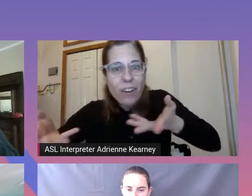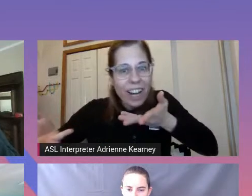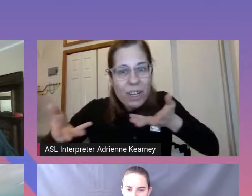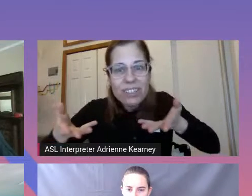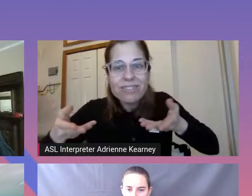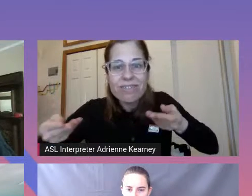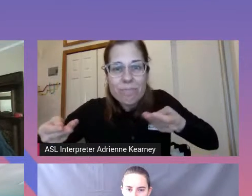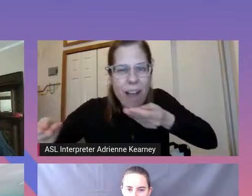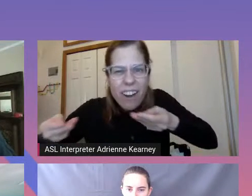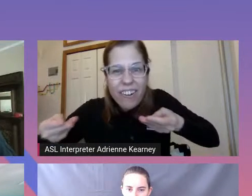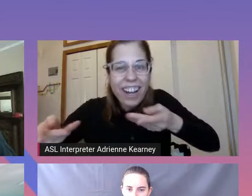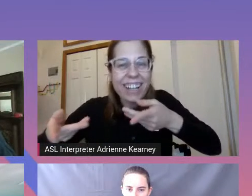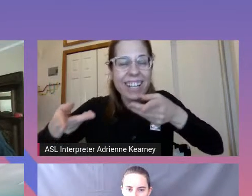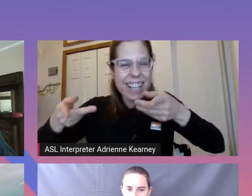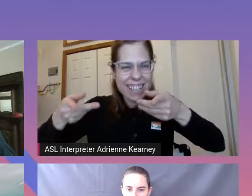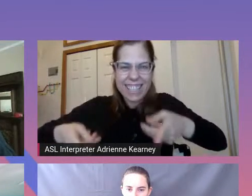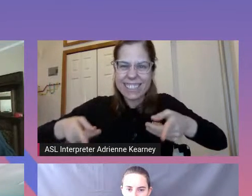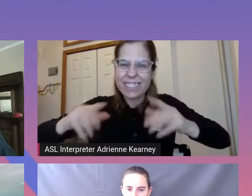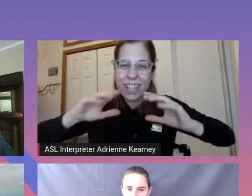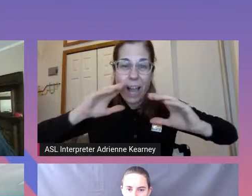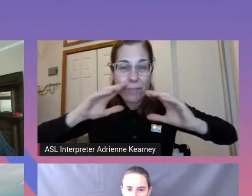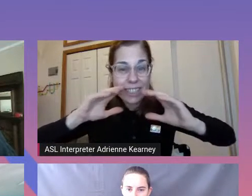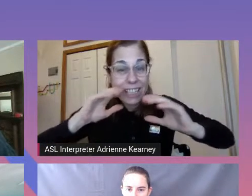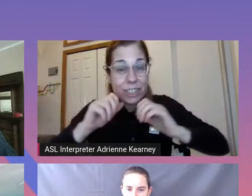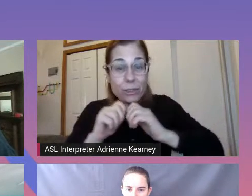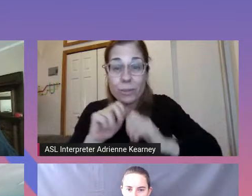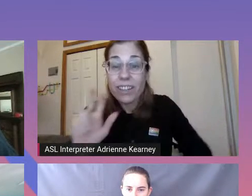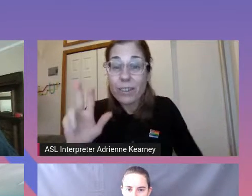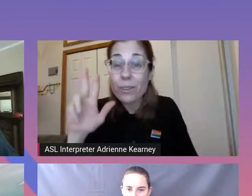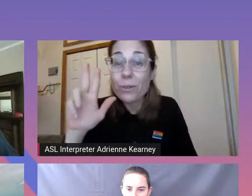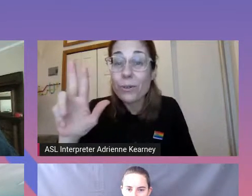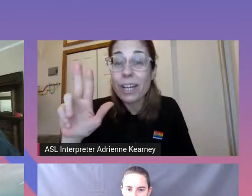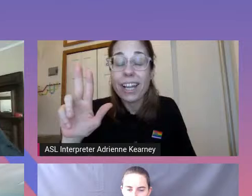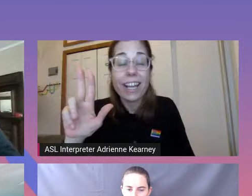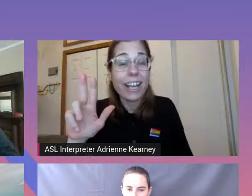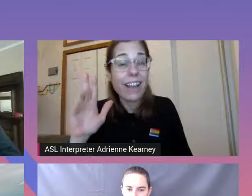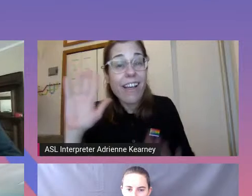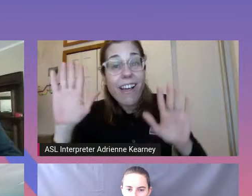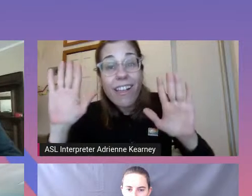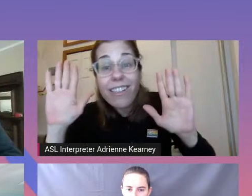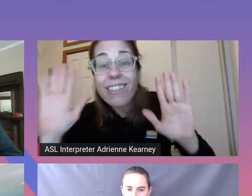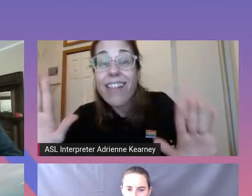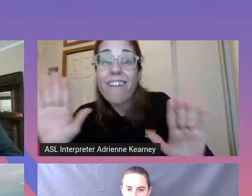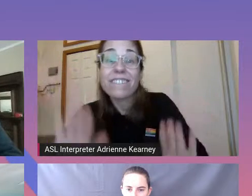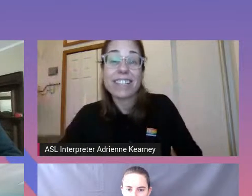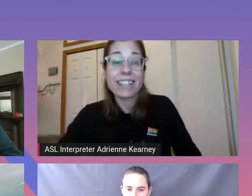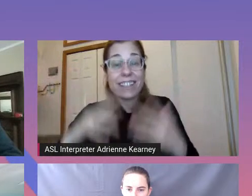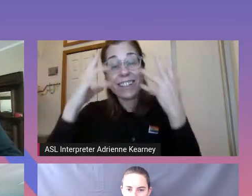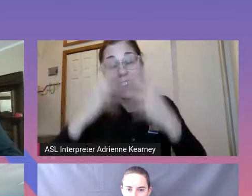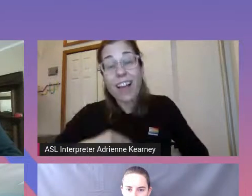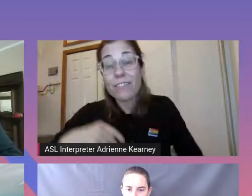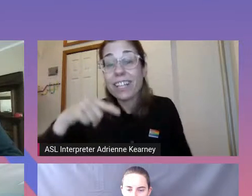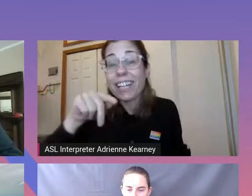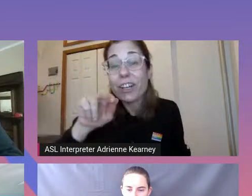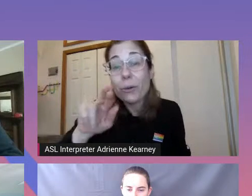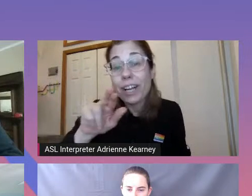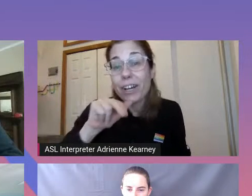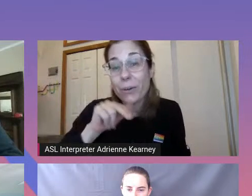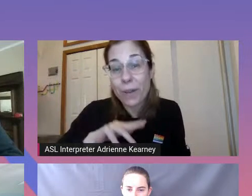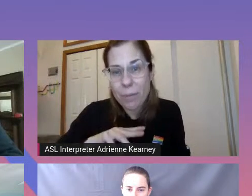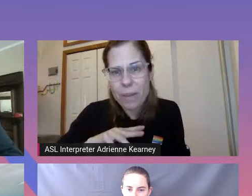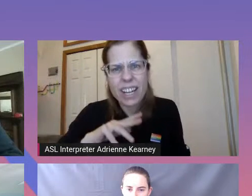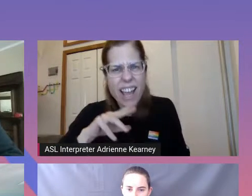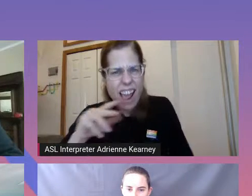queer women in conversation, and navigate the messy areas, and